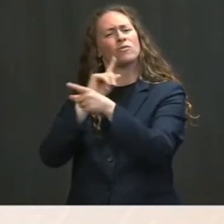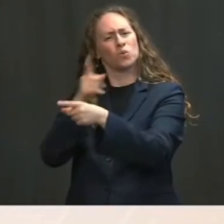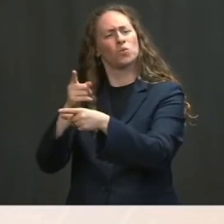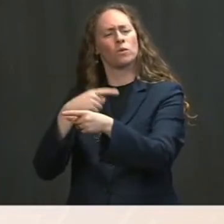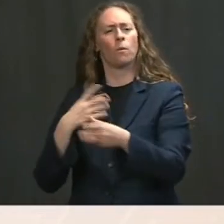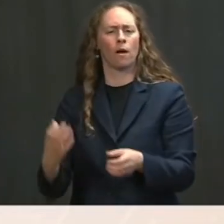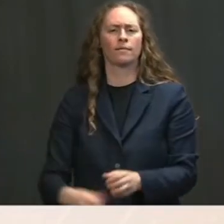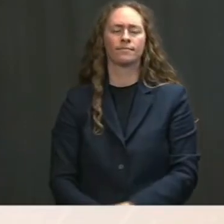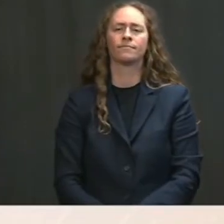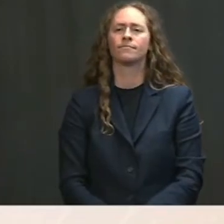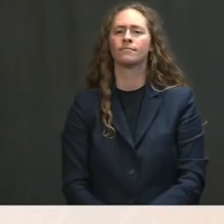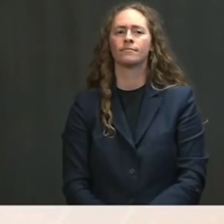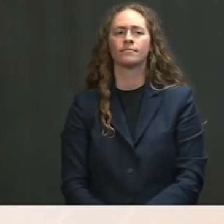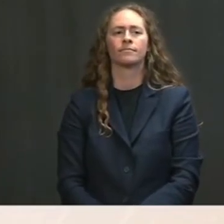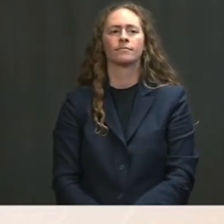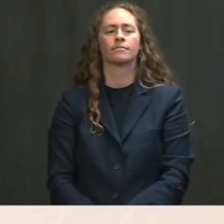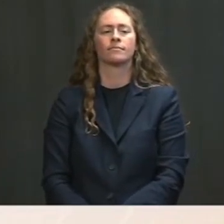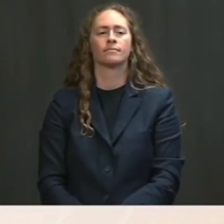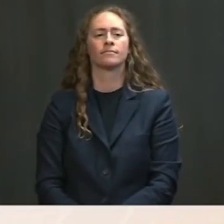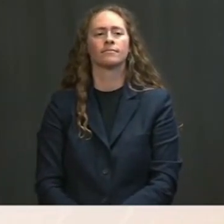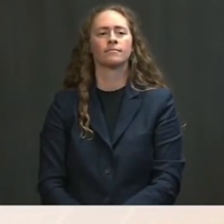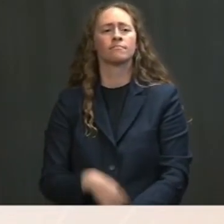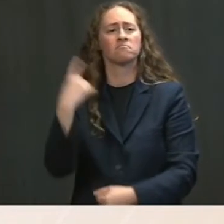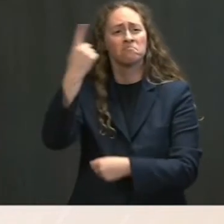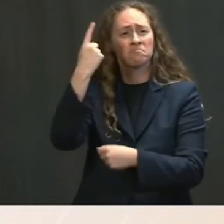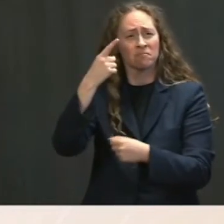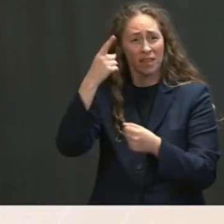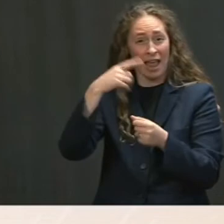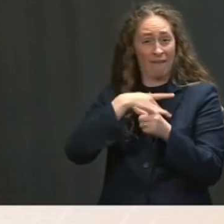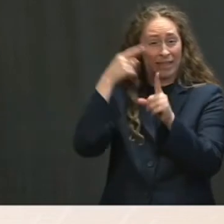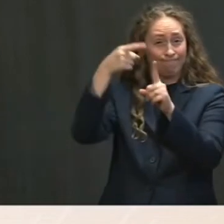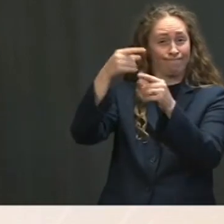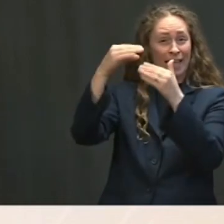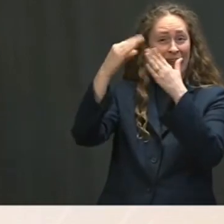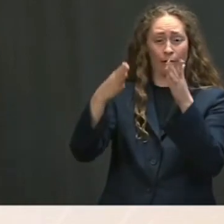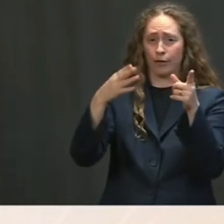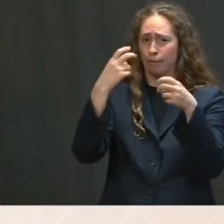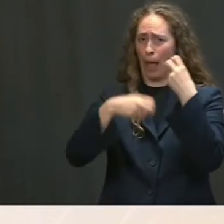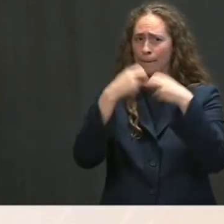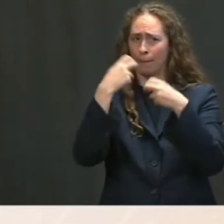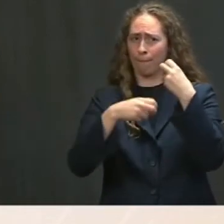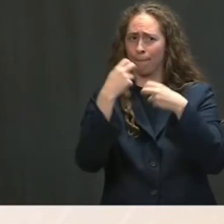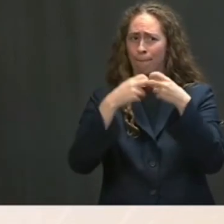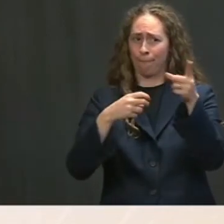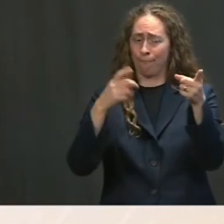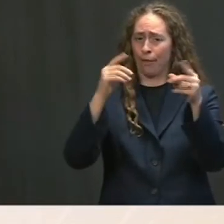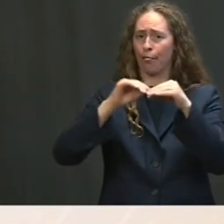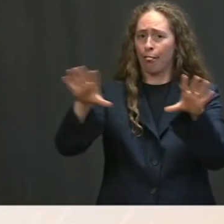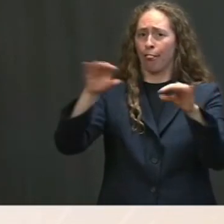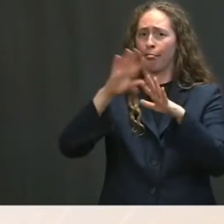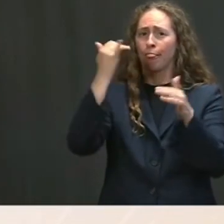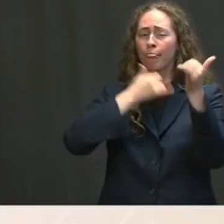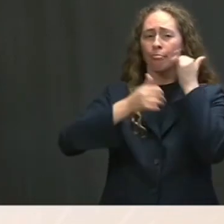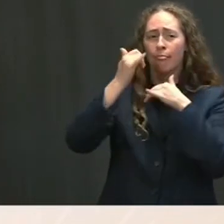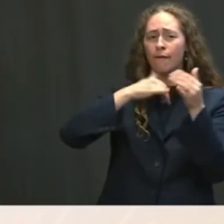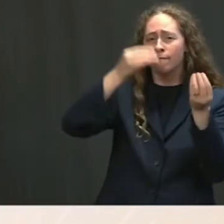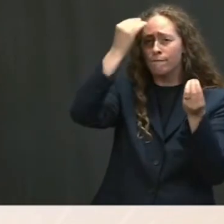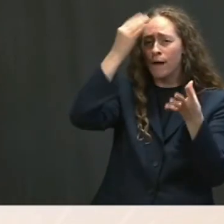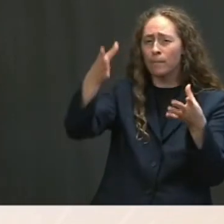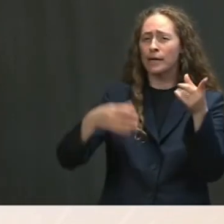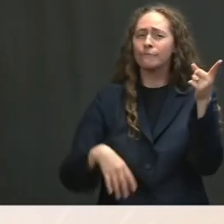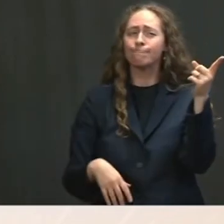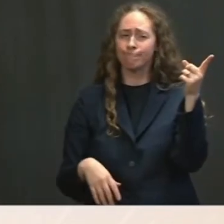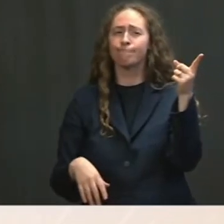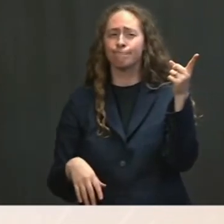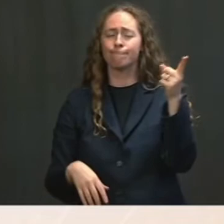elected leaders that you believe are part of the problem with pushing this misinformation? And we had an ABC News Washington Post poll that showed that